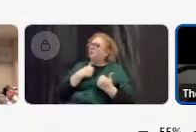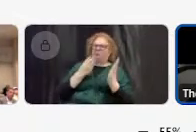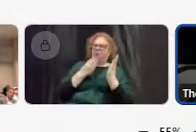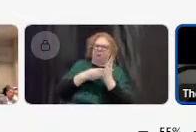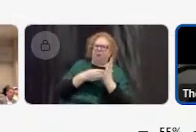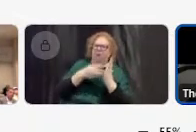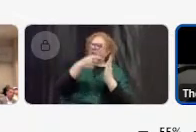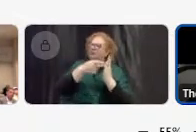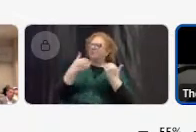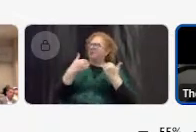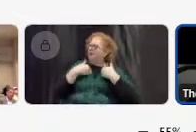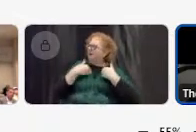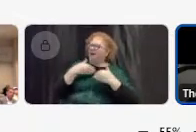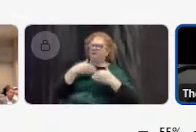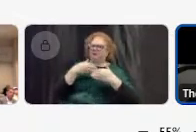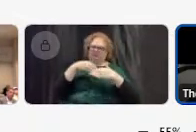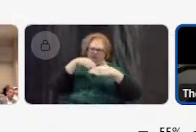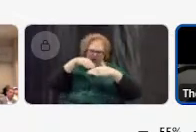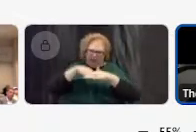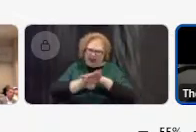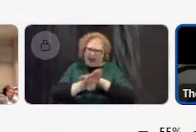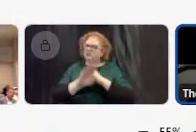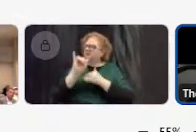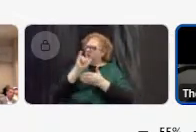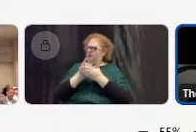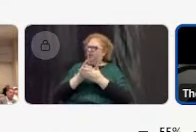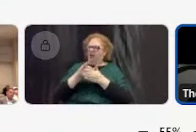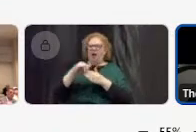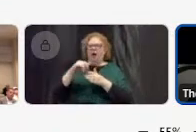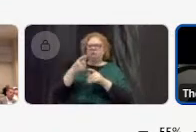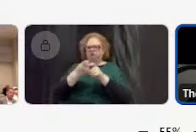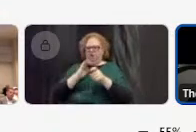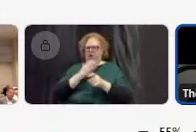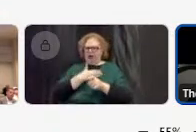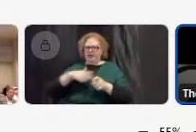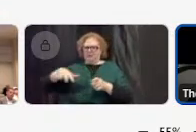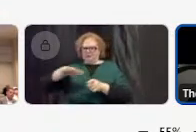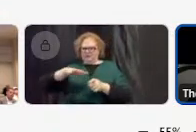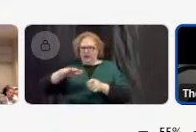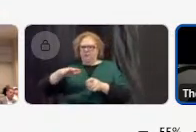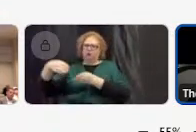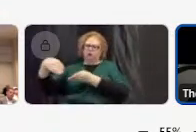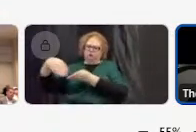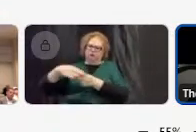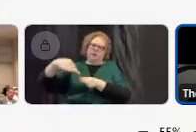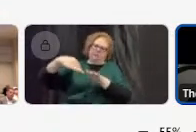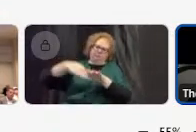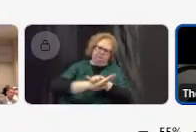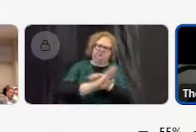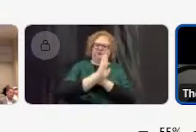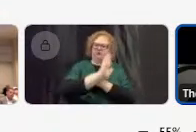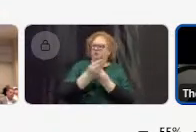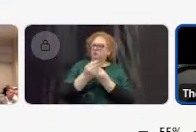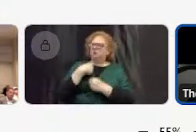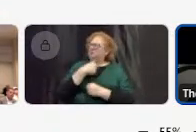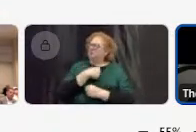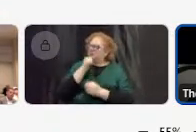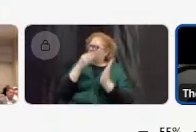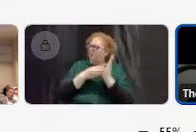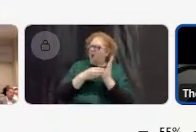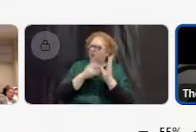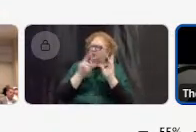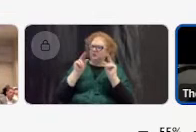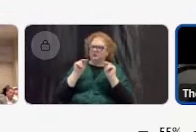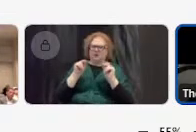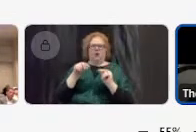granting him those easements to access his property. But just to also note, this project is not